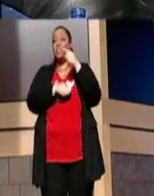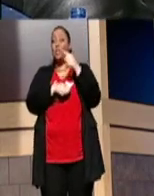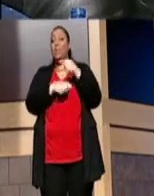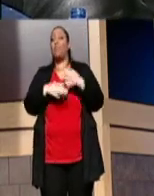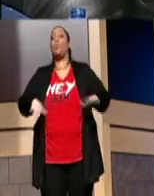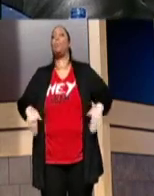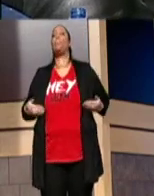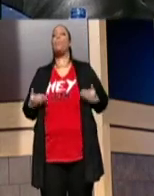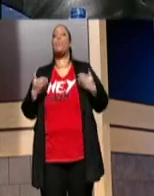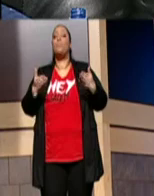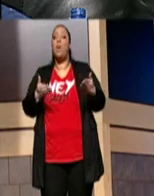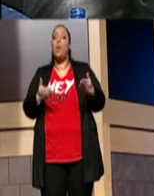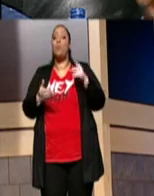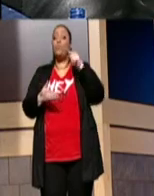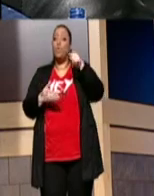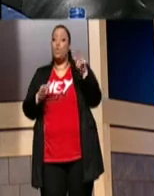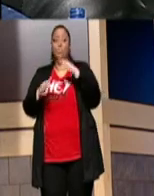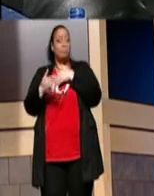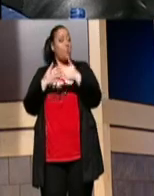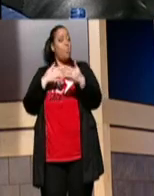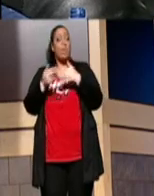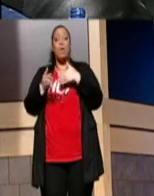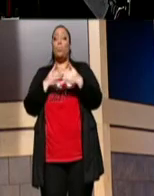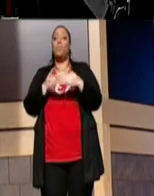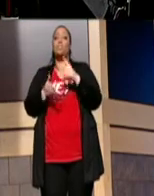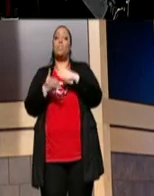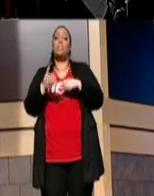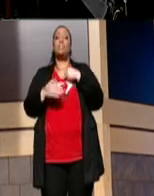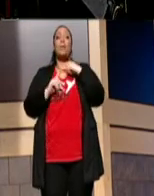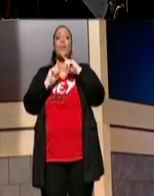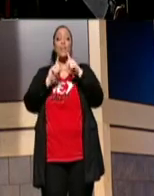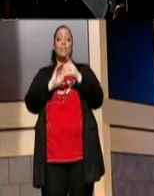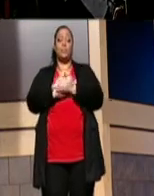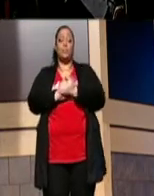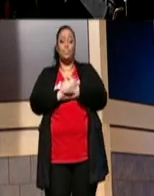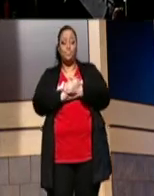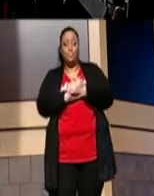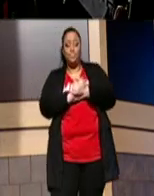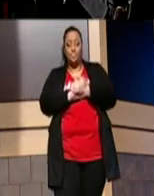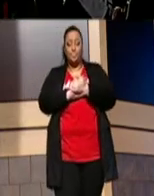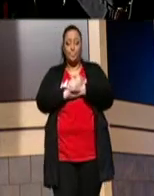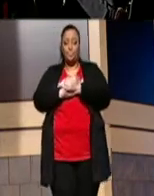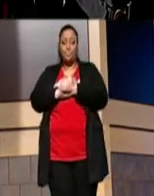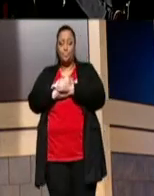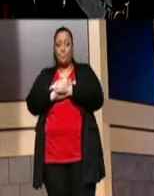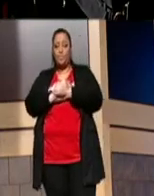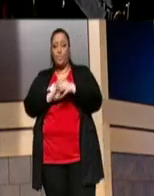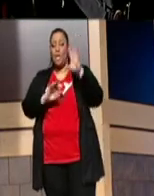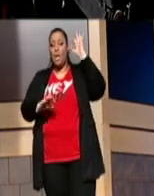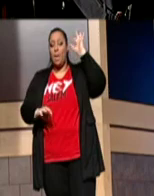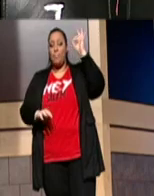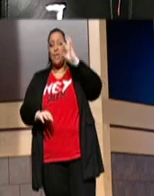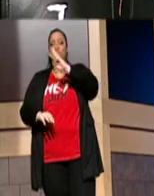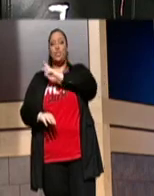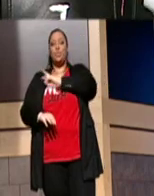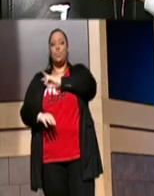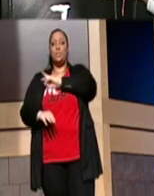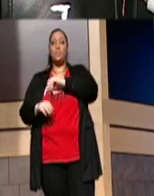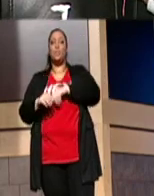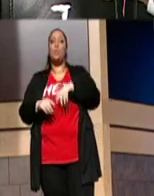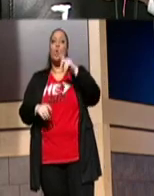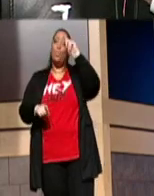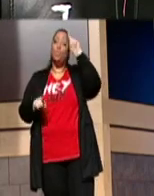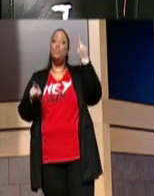for you no matter what. So that's my answer to Pastor Winston. Go ahead. Yes. Go ahead, Pastor. Pastor Winston, would you